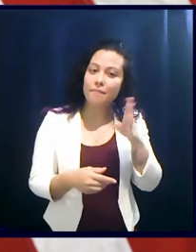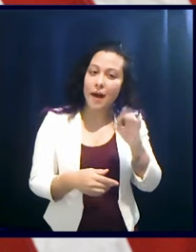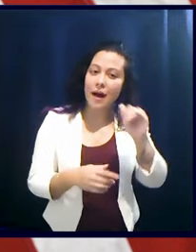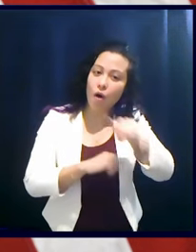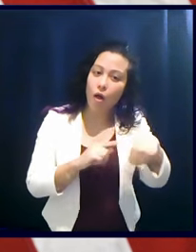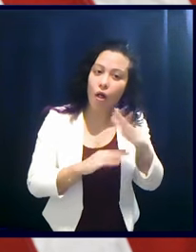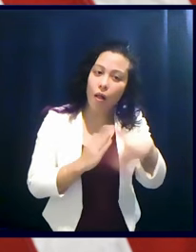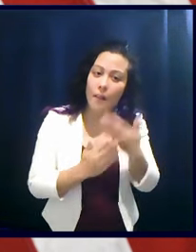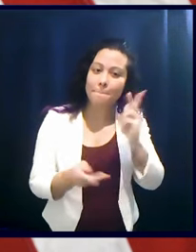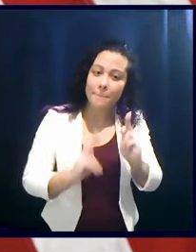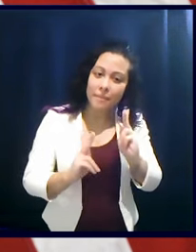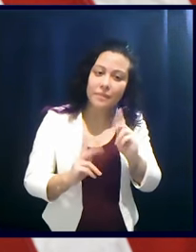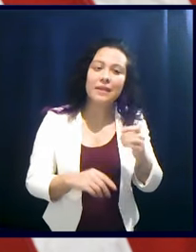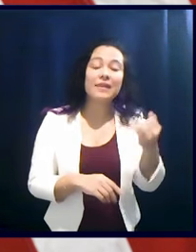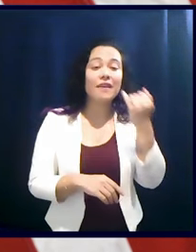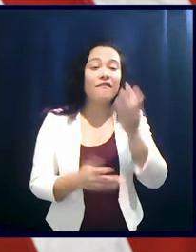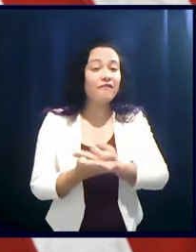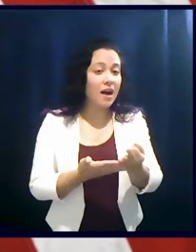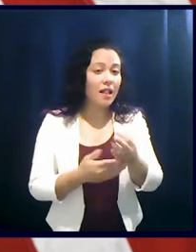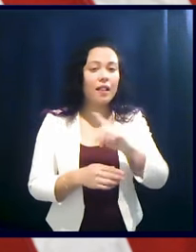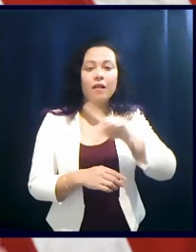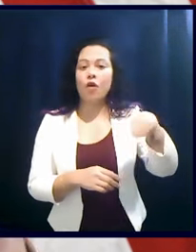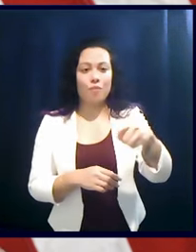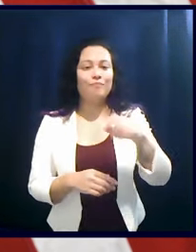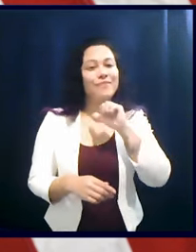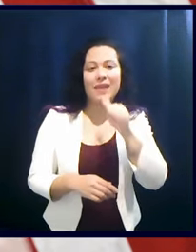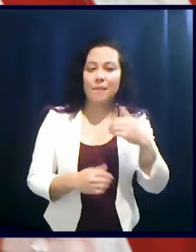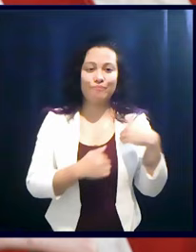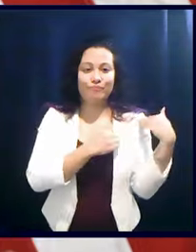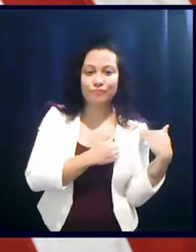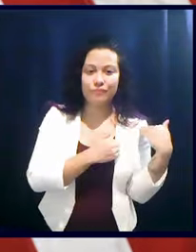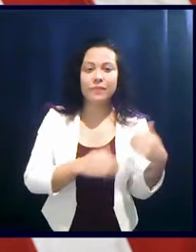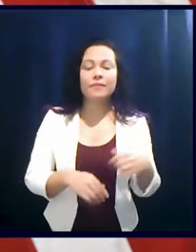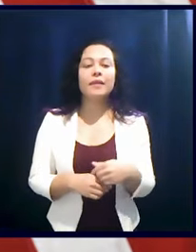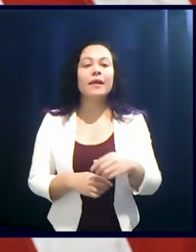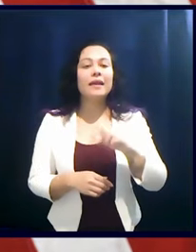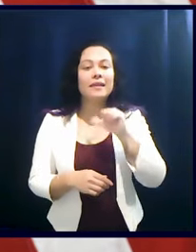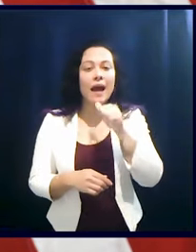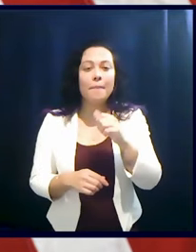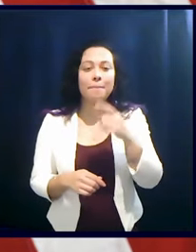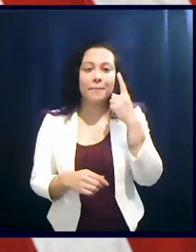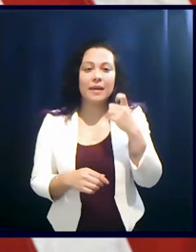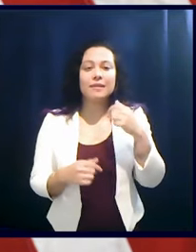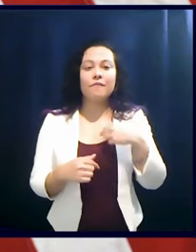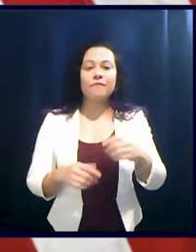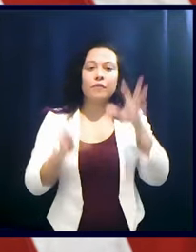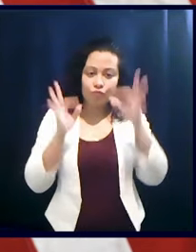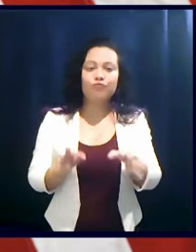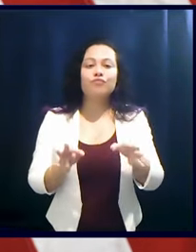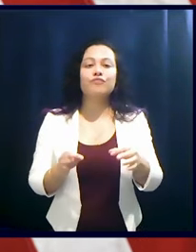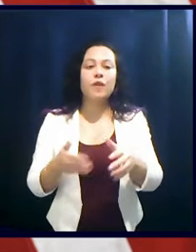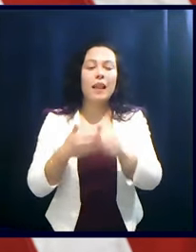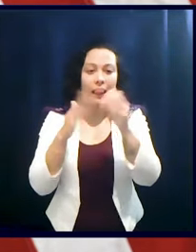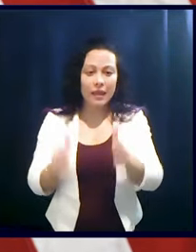fail, it will be because of you, not the strong, decisive leadership that I have steadfastly considered